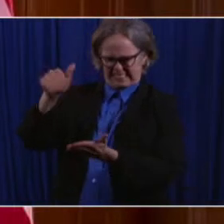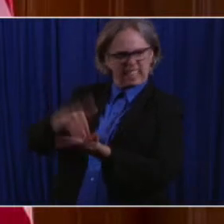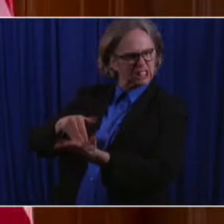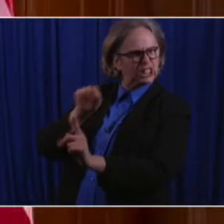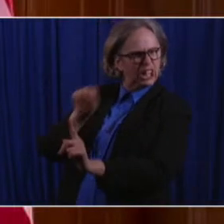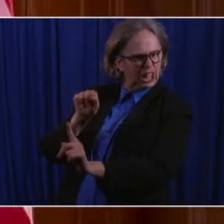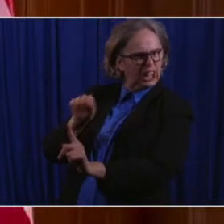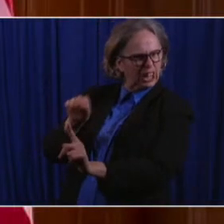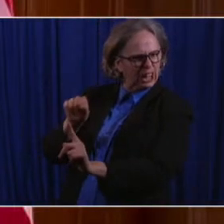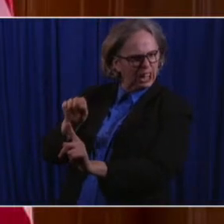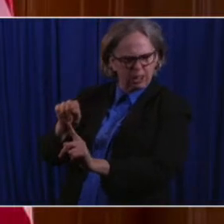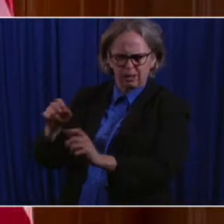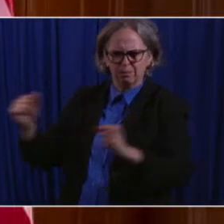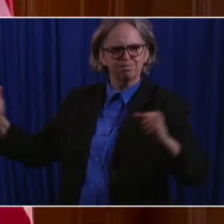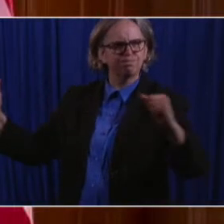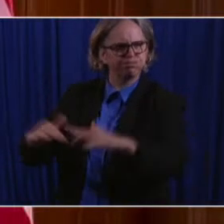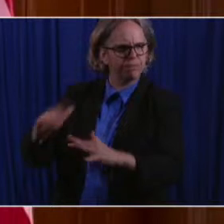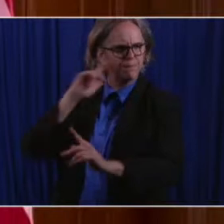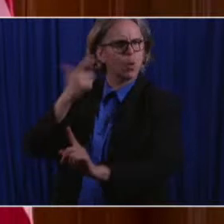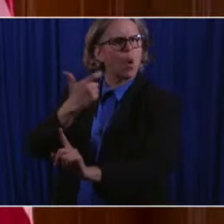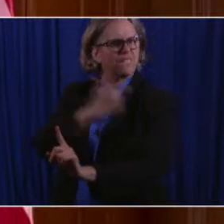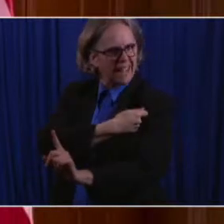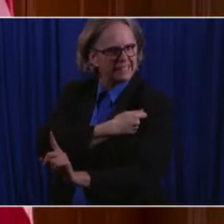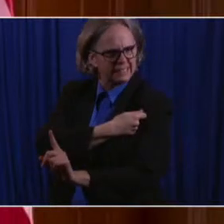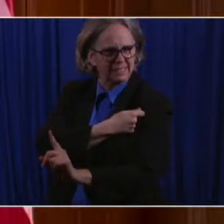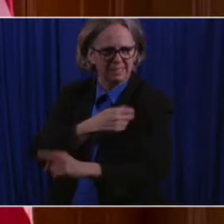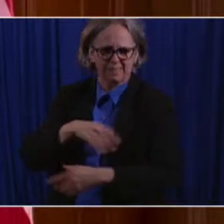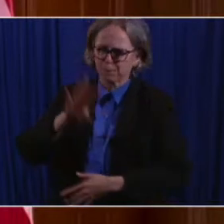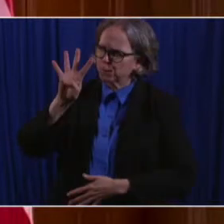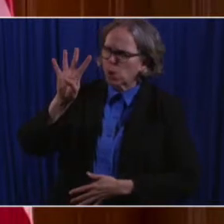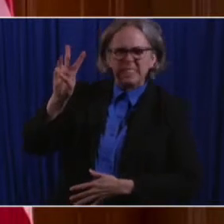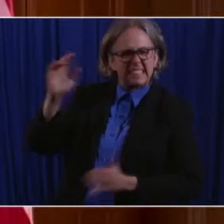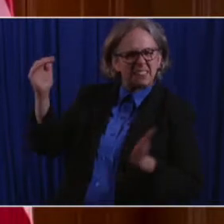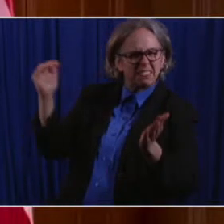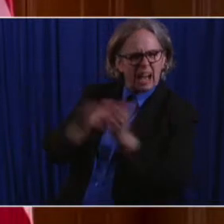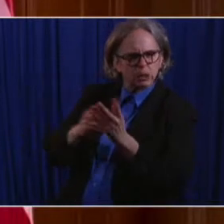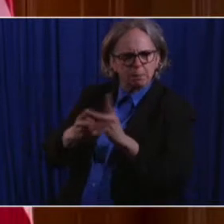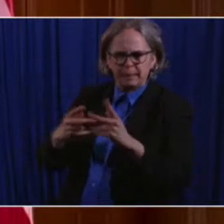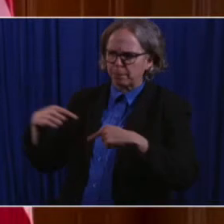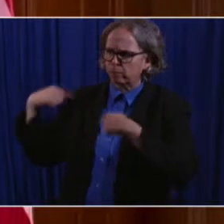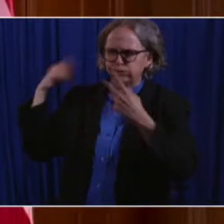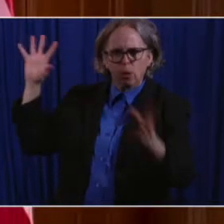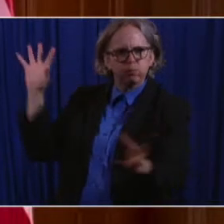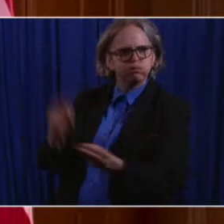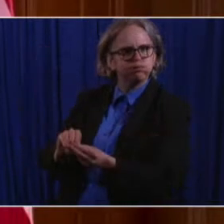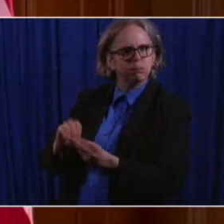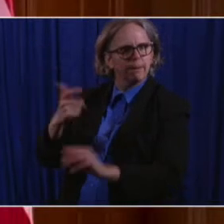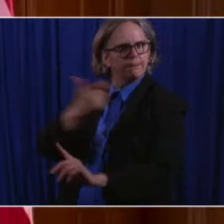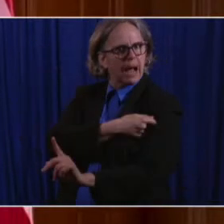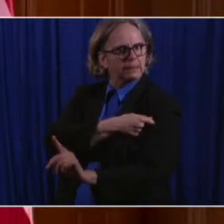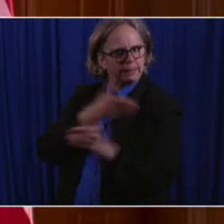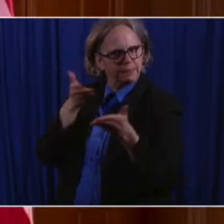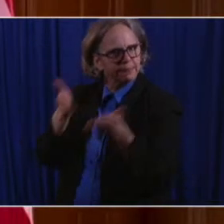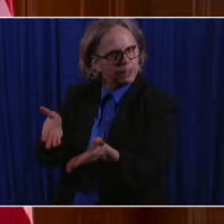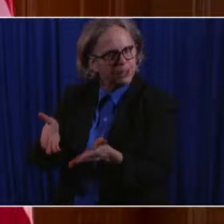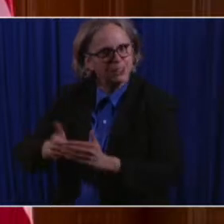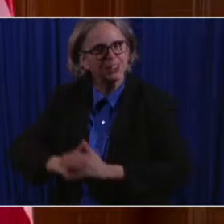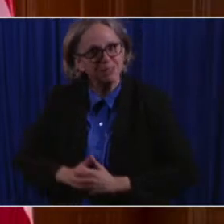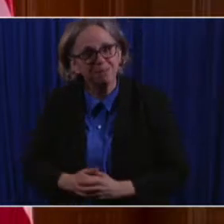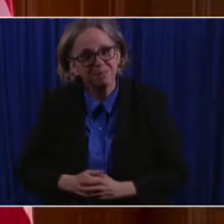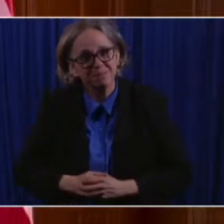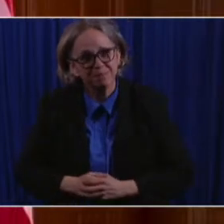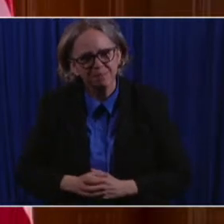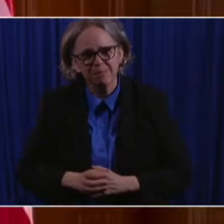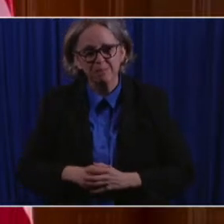that one location. This afternoon, we're opening up appointments for a final segment of the first